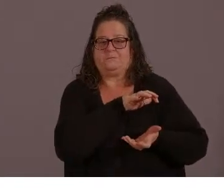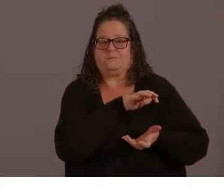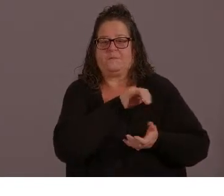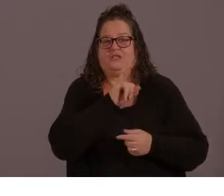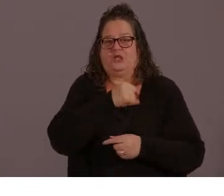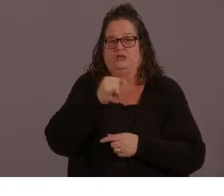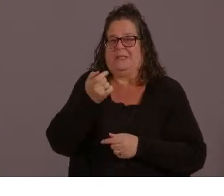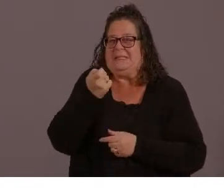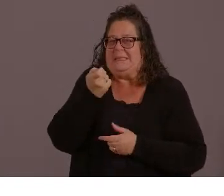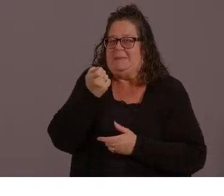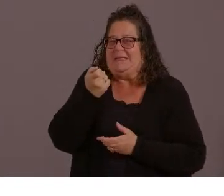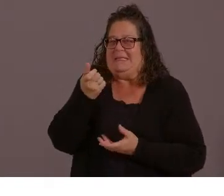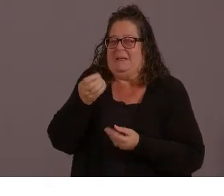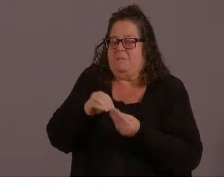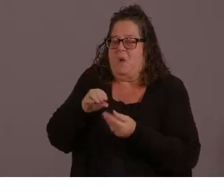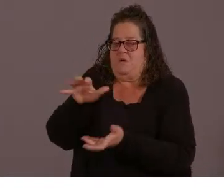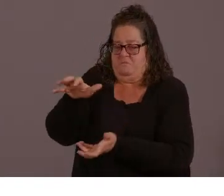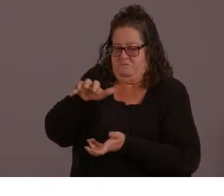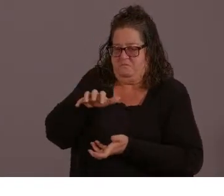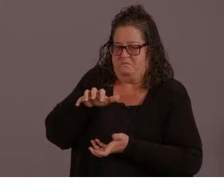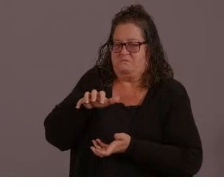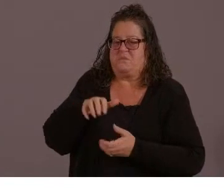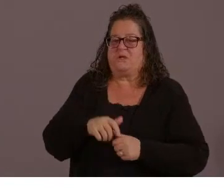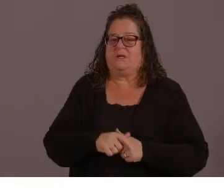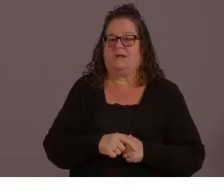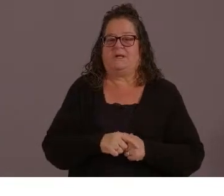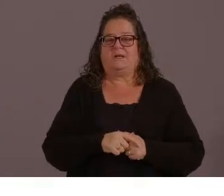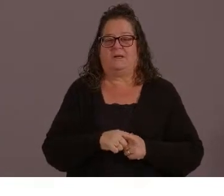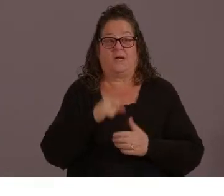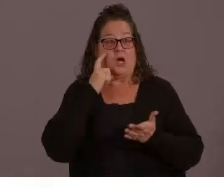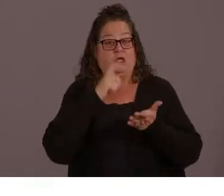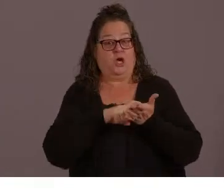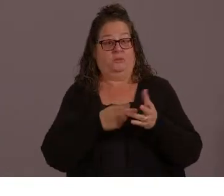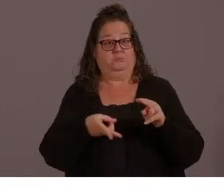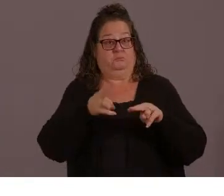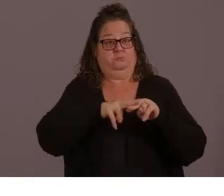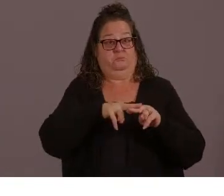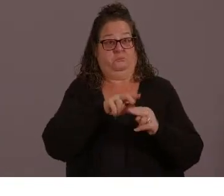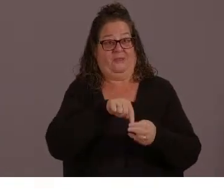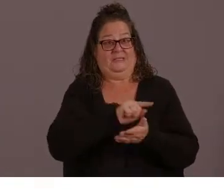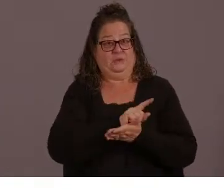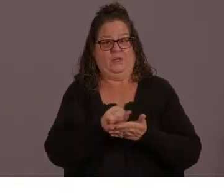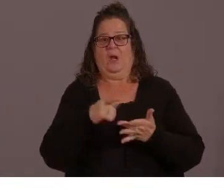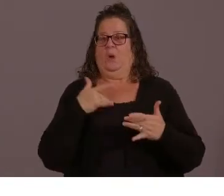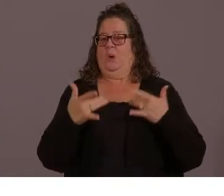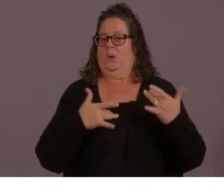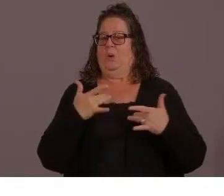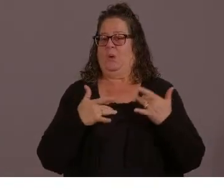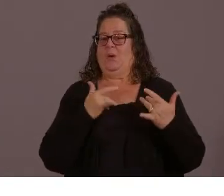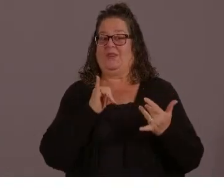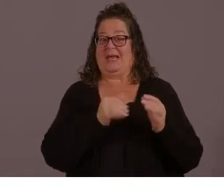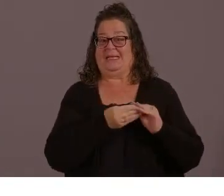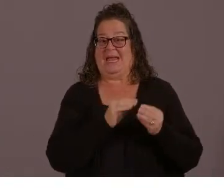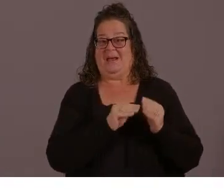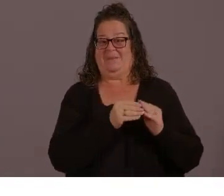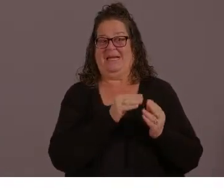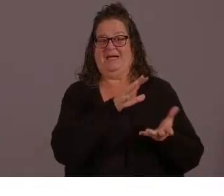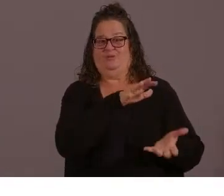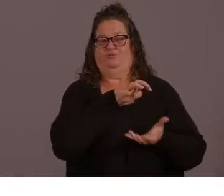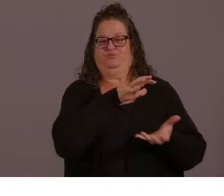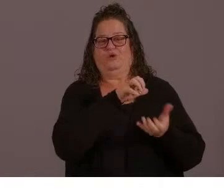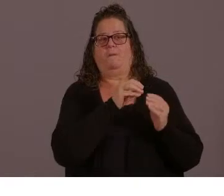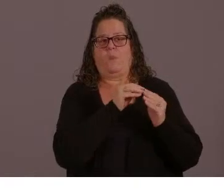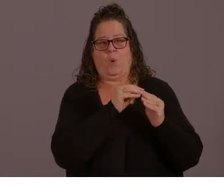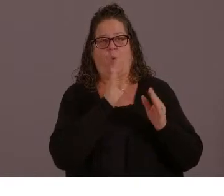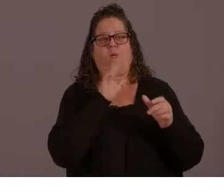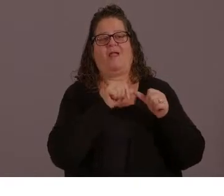we were very excited with the increases that we saw this week. This will now become our baseline moving forward. And we look forward